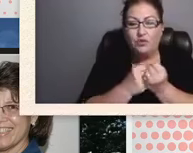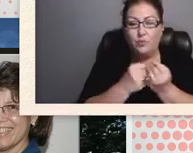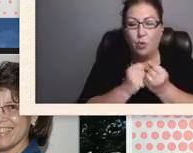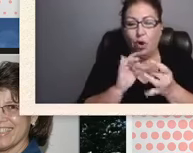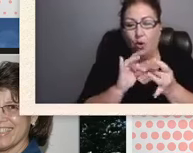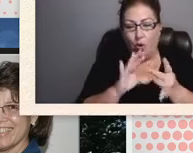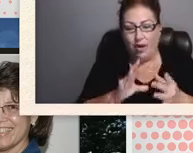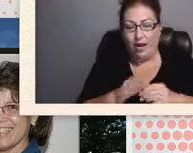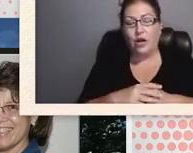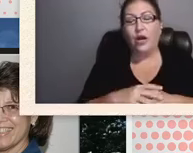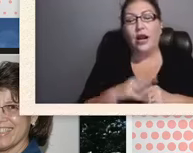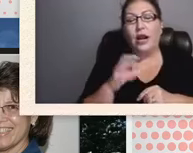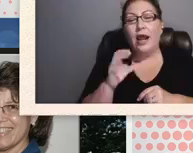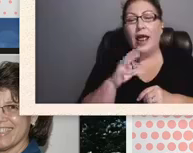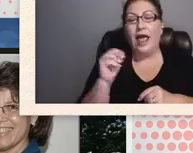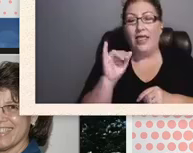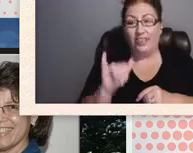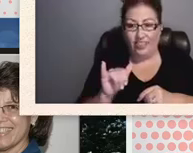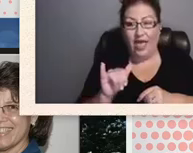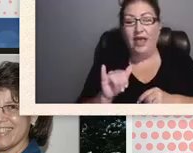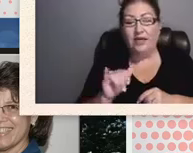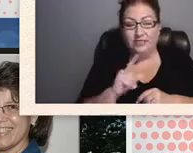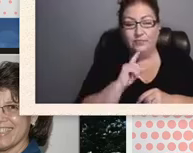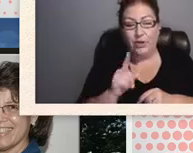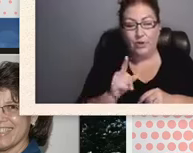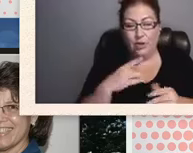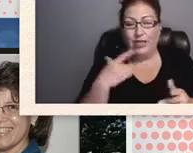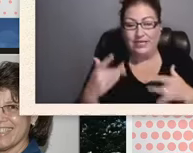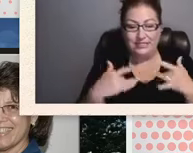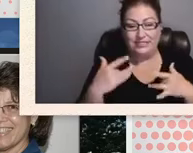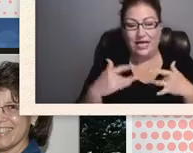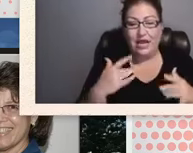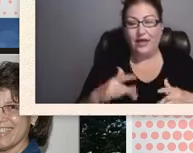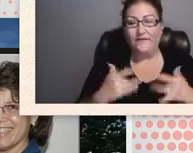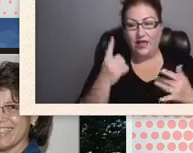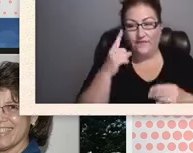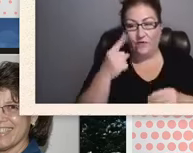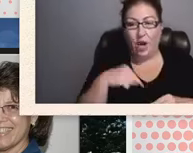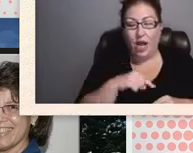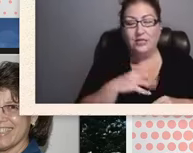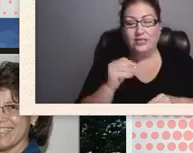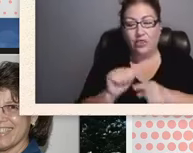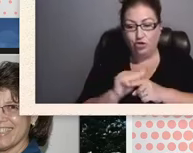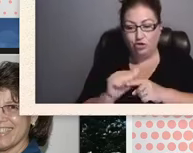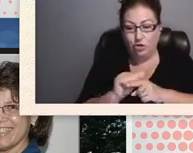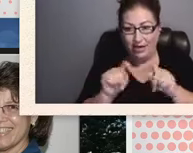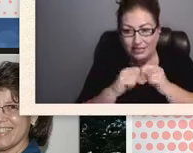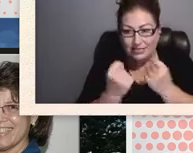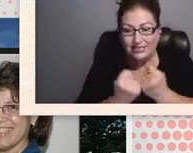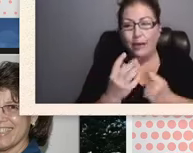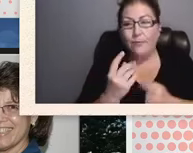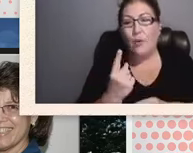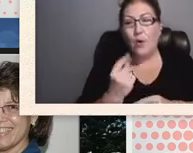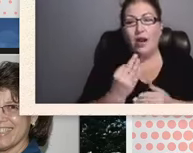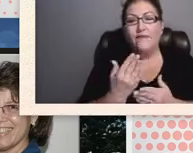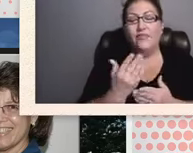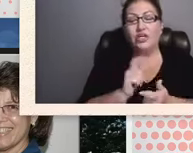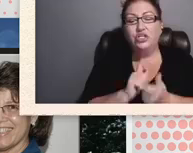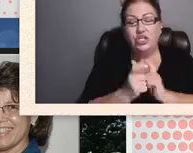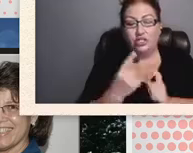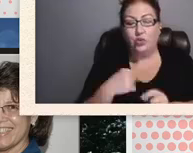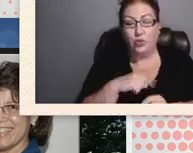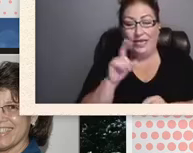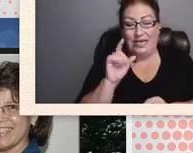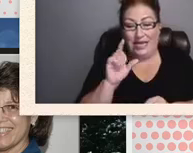And that has been a very exciting event for us and our training team. And one of the changes that we did have to make this